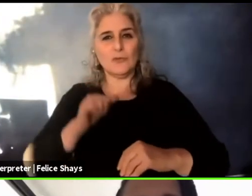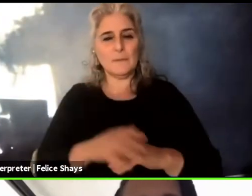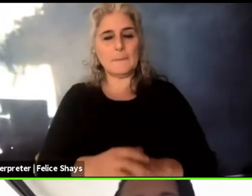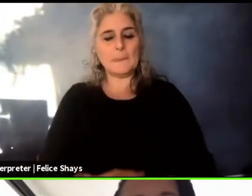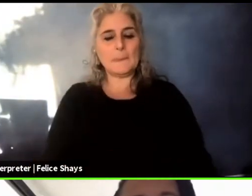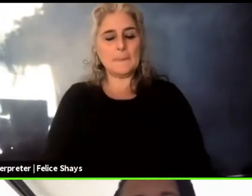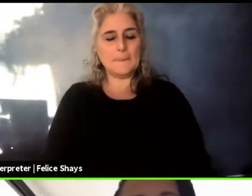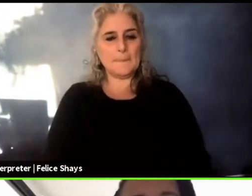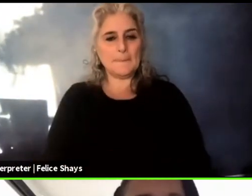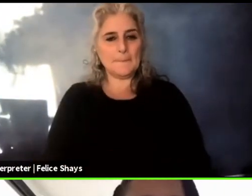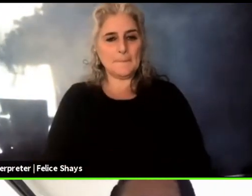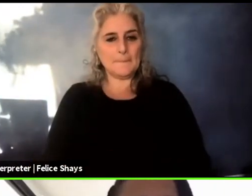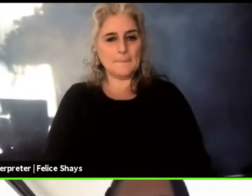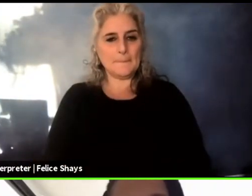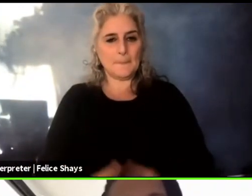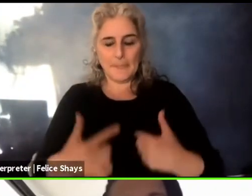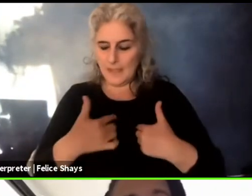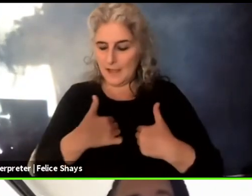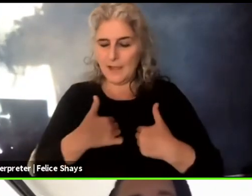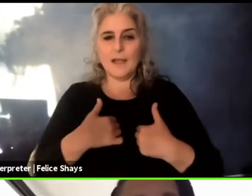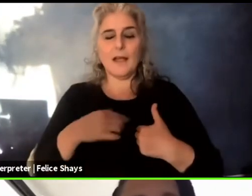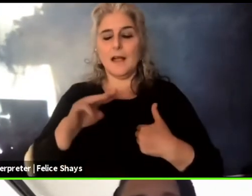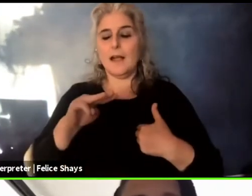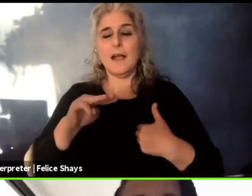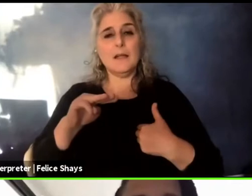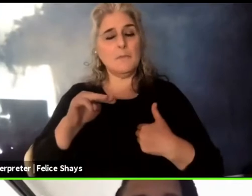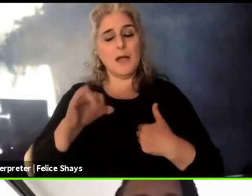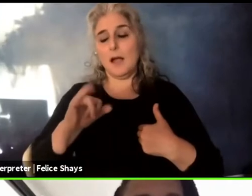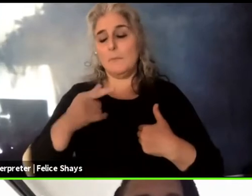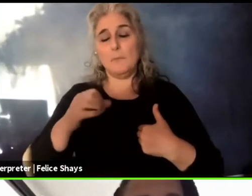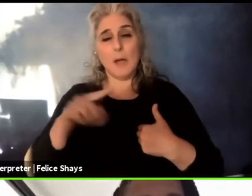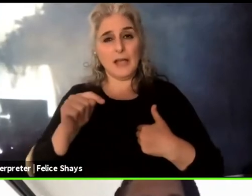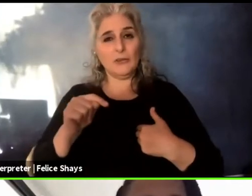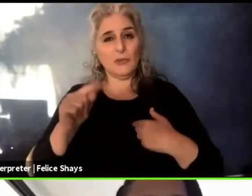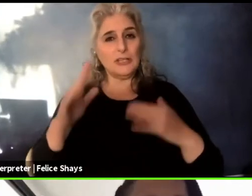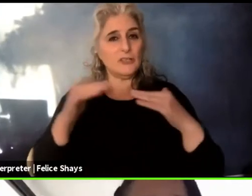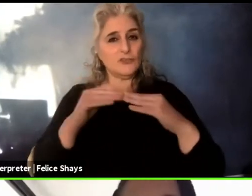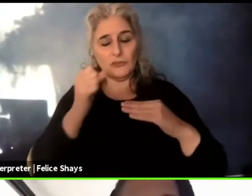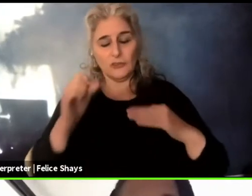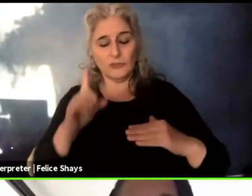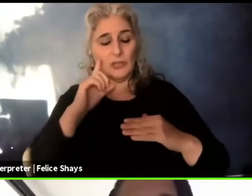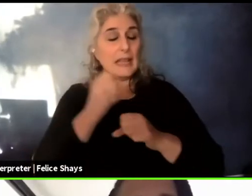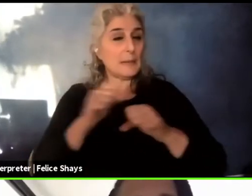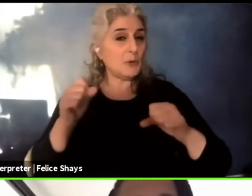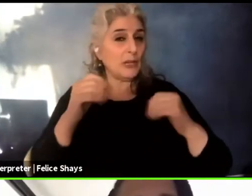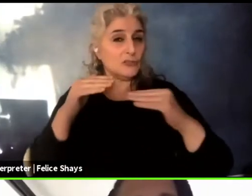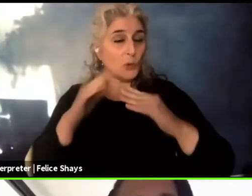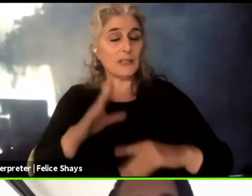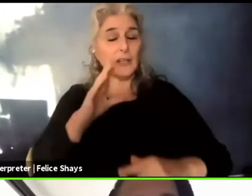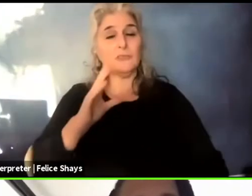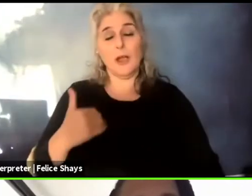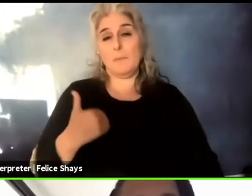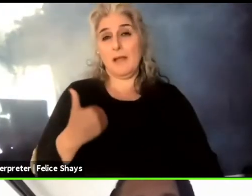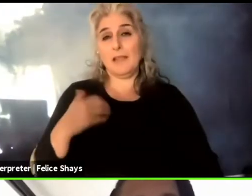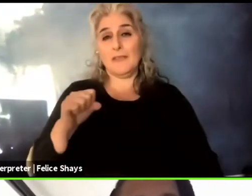I'm a migrant justice organizer and sex worker, liberation organizer, leather dyke,